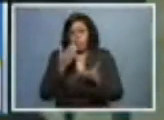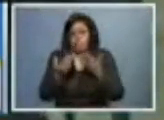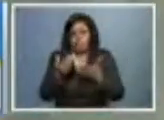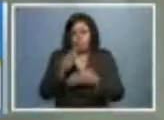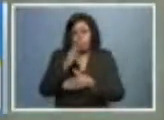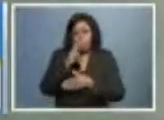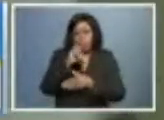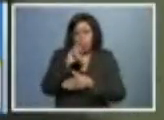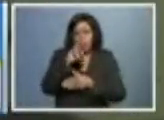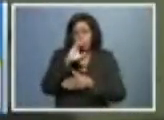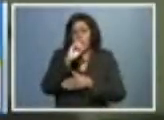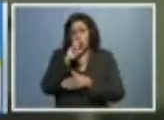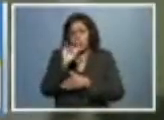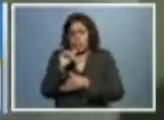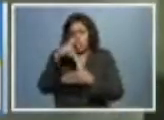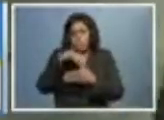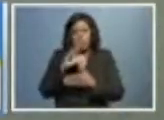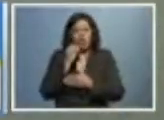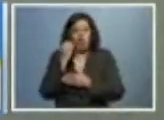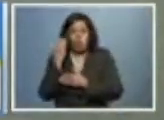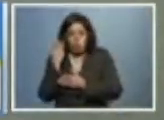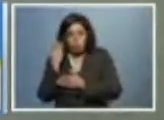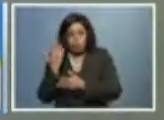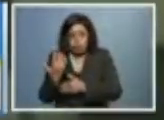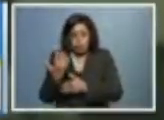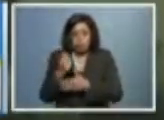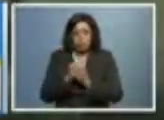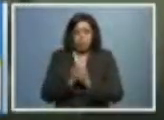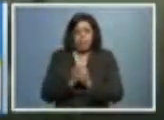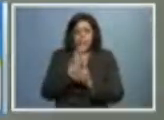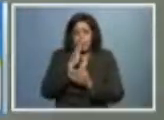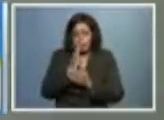and around you and being able to dispose of mercury products in a safe way.